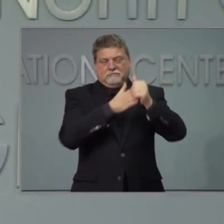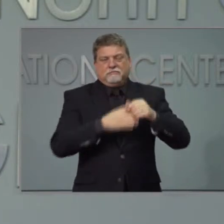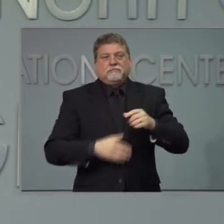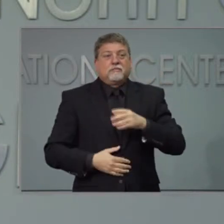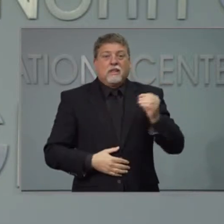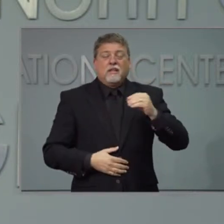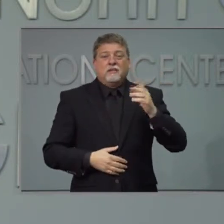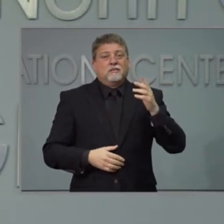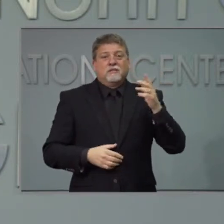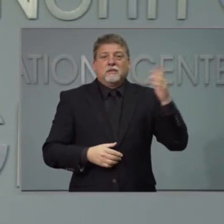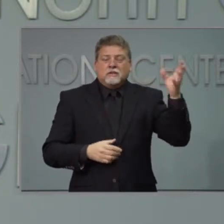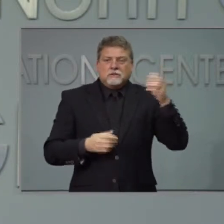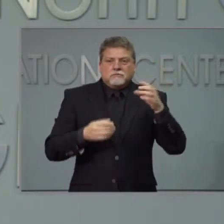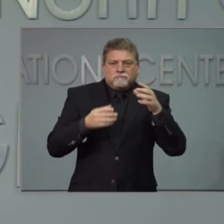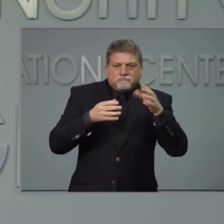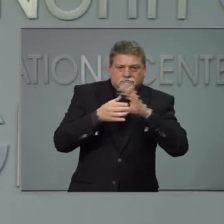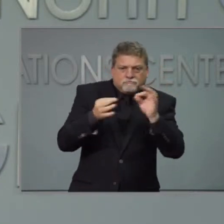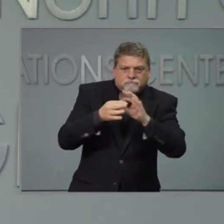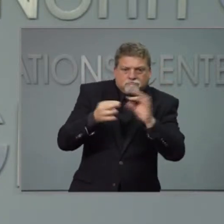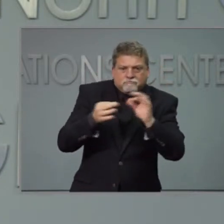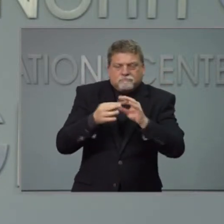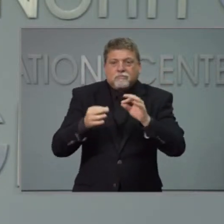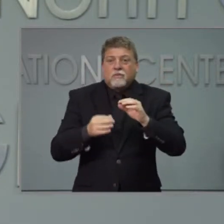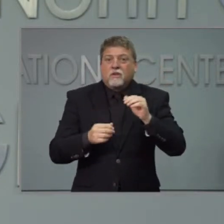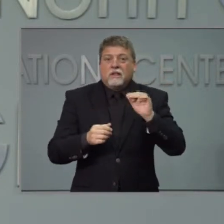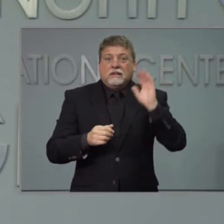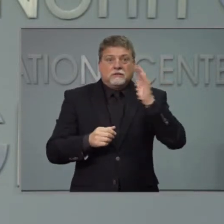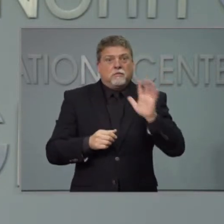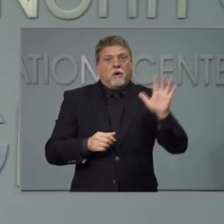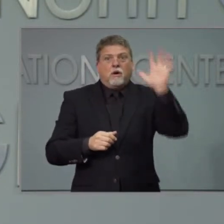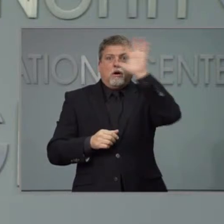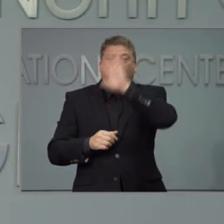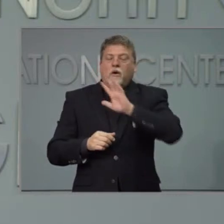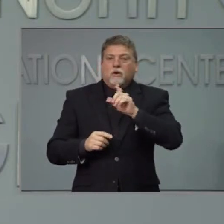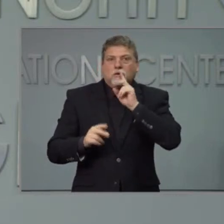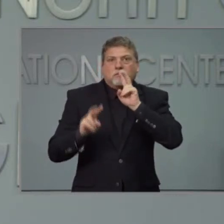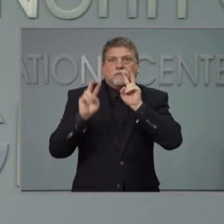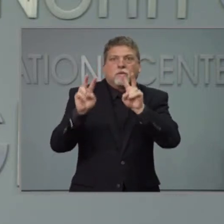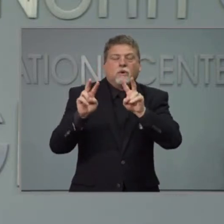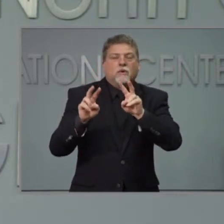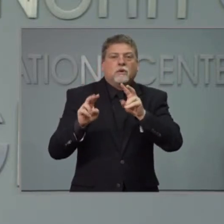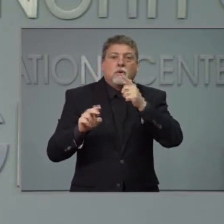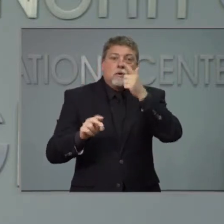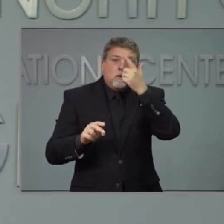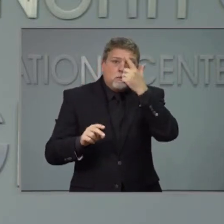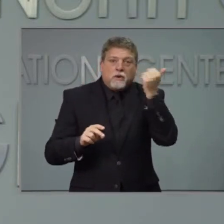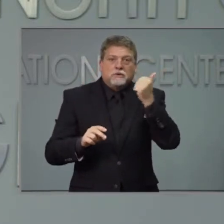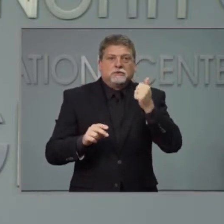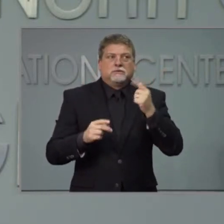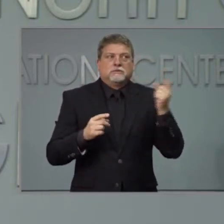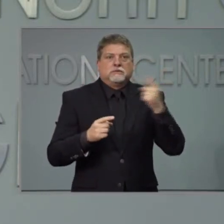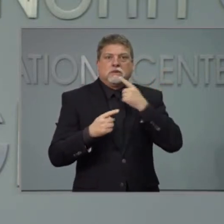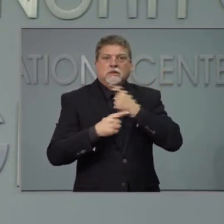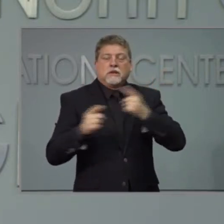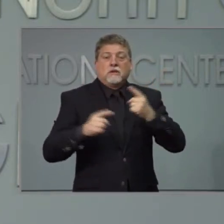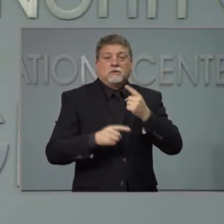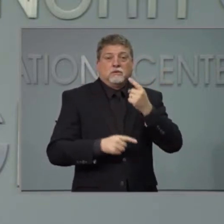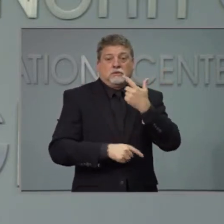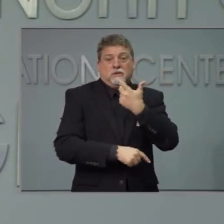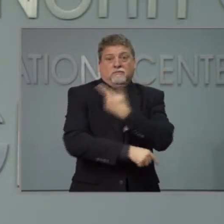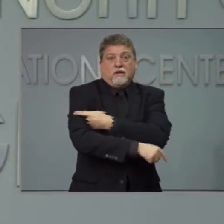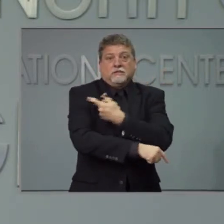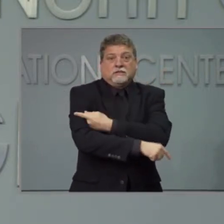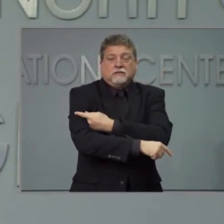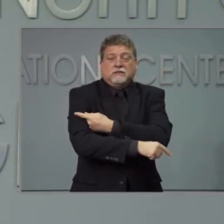excitement about these two vaccines with the potential of a 90% success rate, and